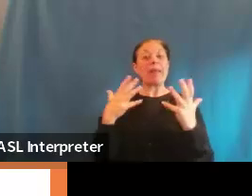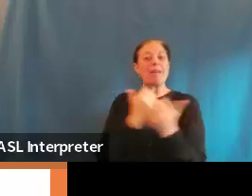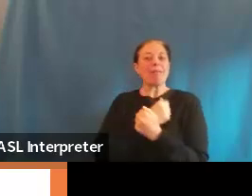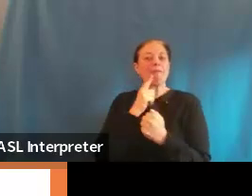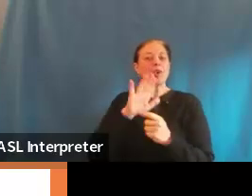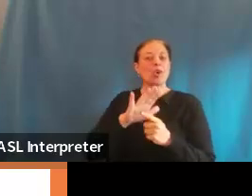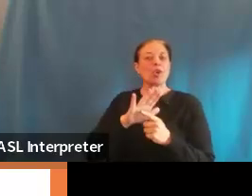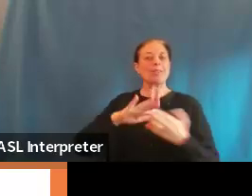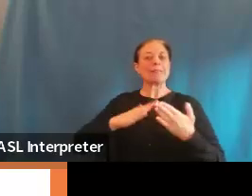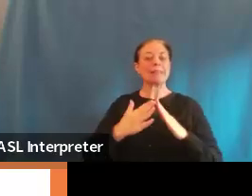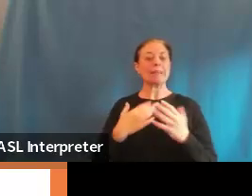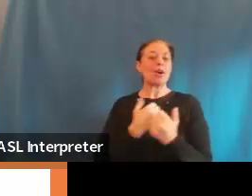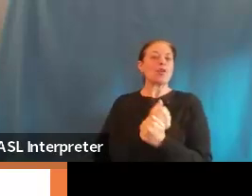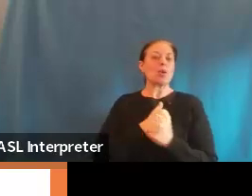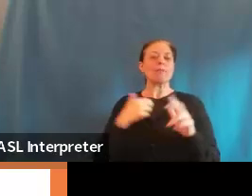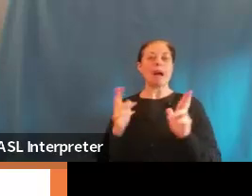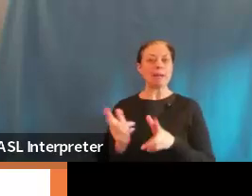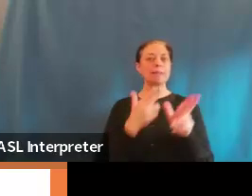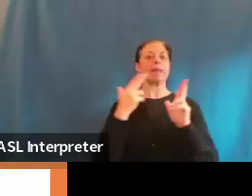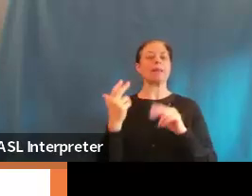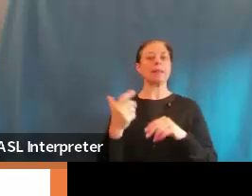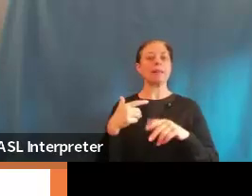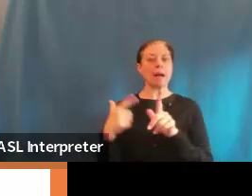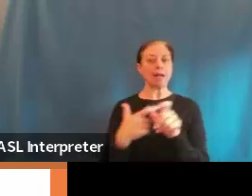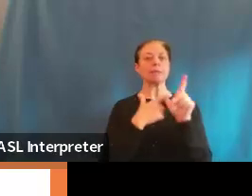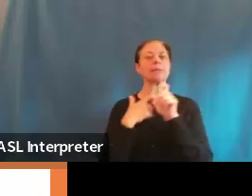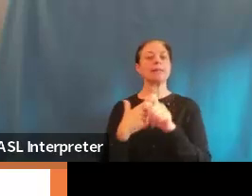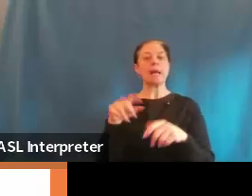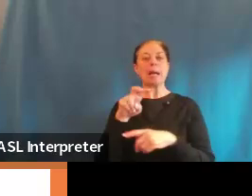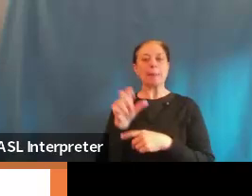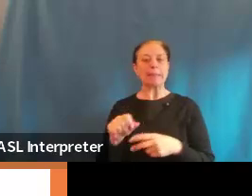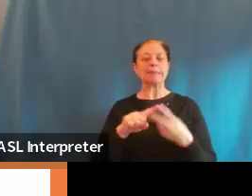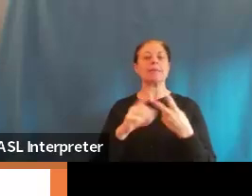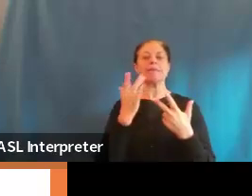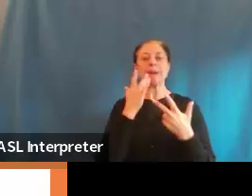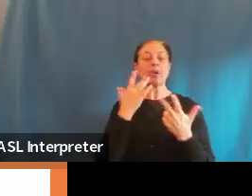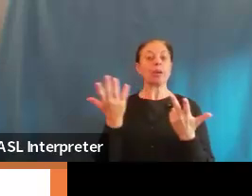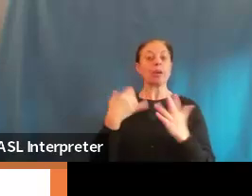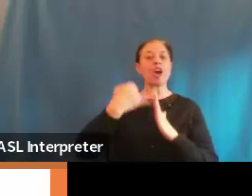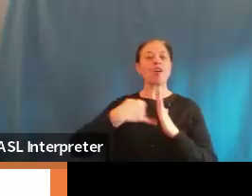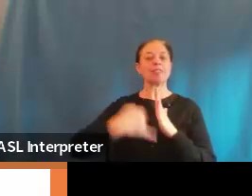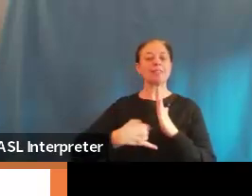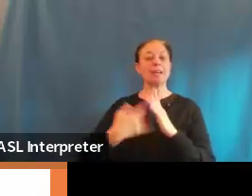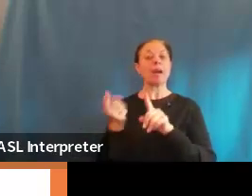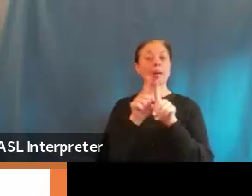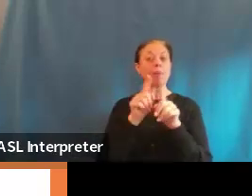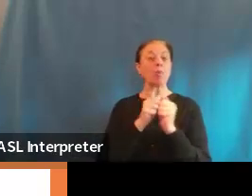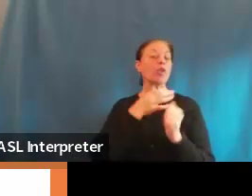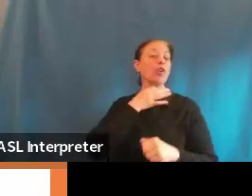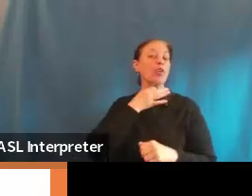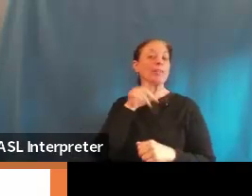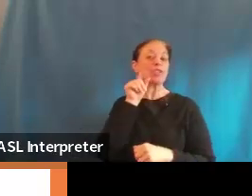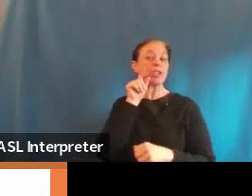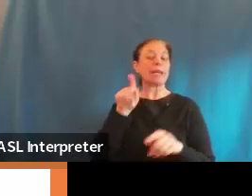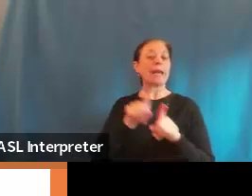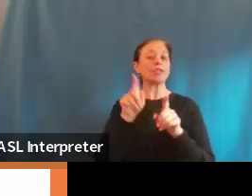city. She adores the hustle and bustle, the tasty pizza, and her favorite of all, art. Come along with this curious chicken